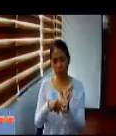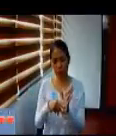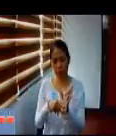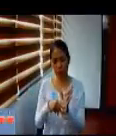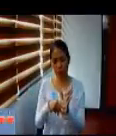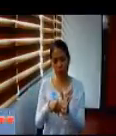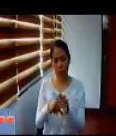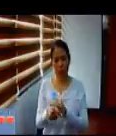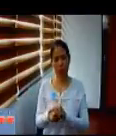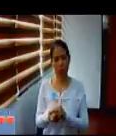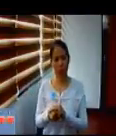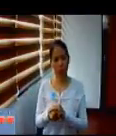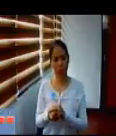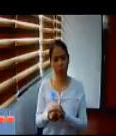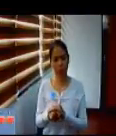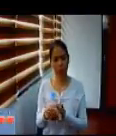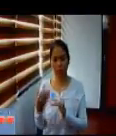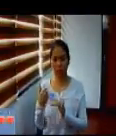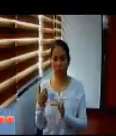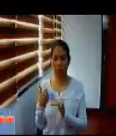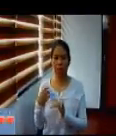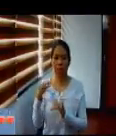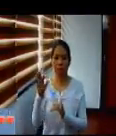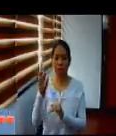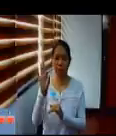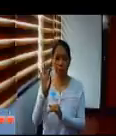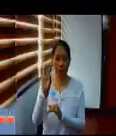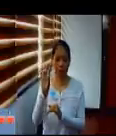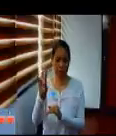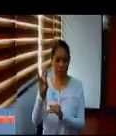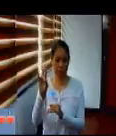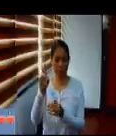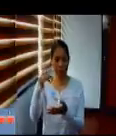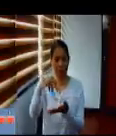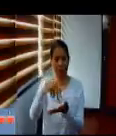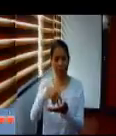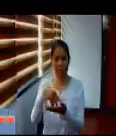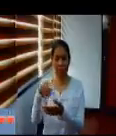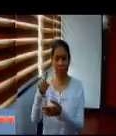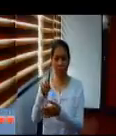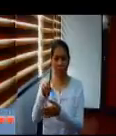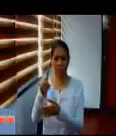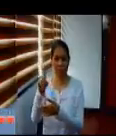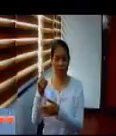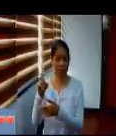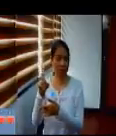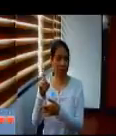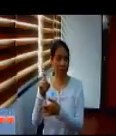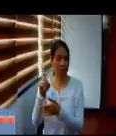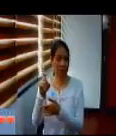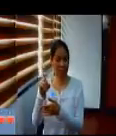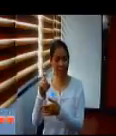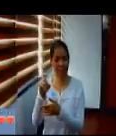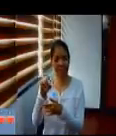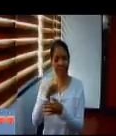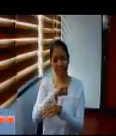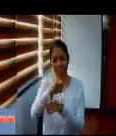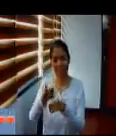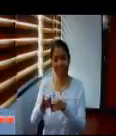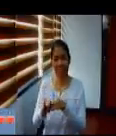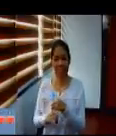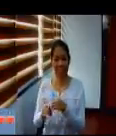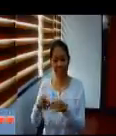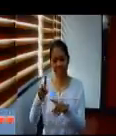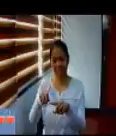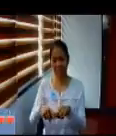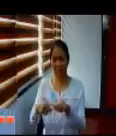archipelagic. It's 7,100 islands, and that depends on whether it's high tide or low tide.